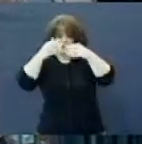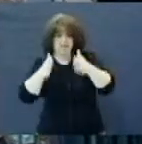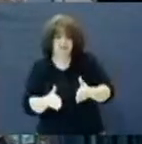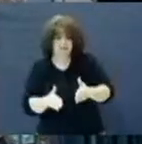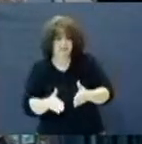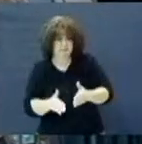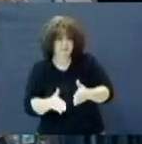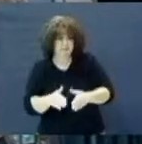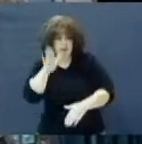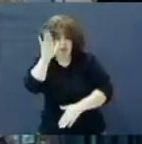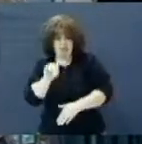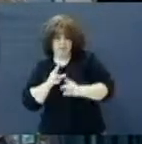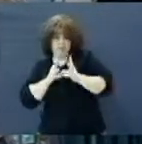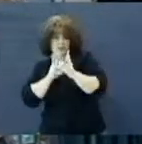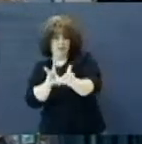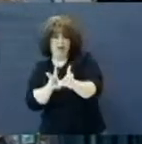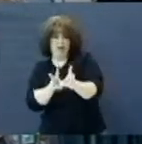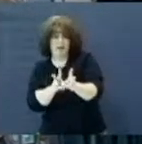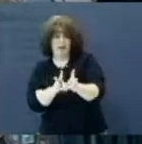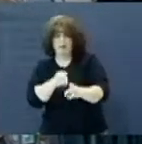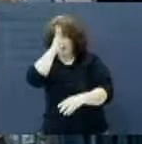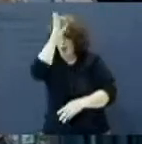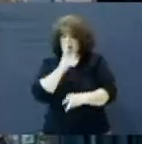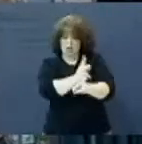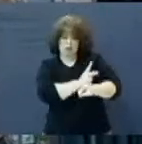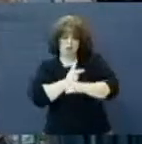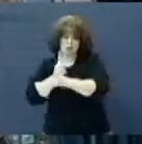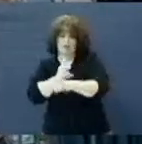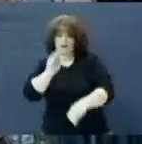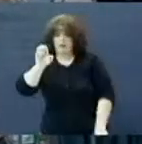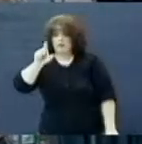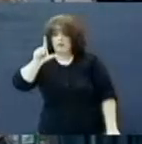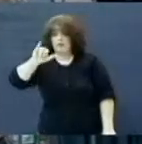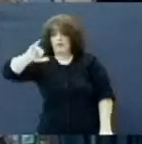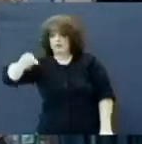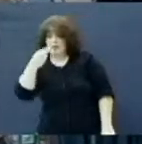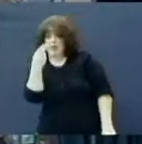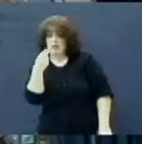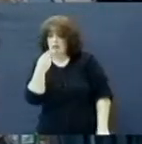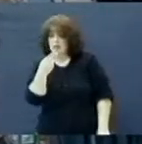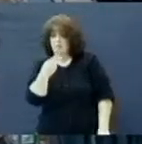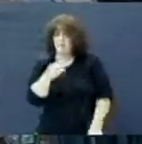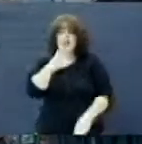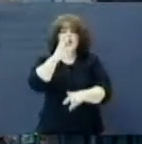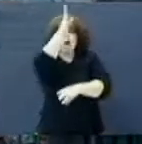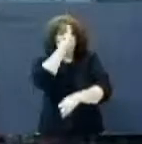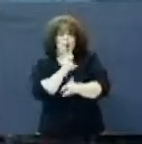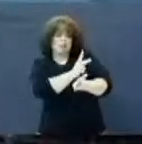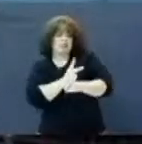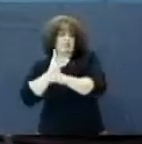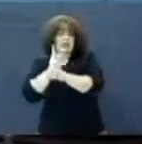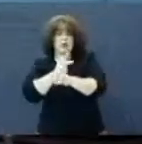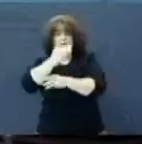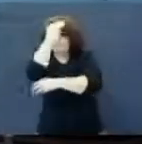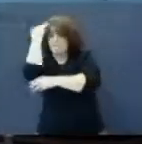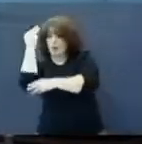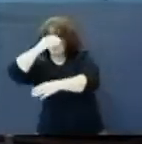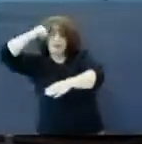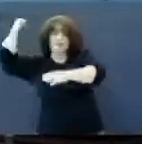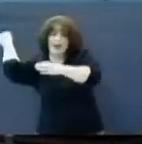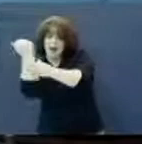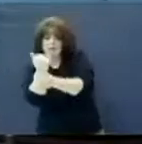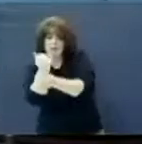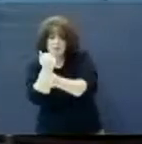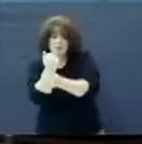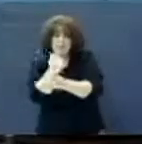way, God took care of Elijah. God took care of Moses. God took care of Abraham. And he is the God